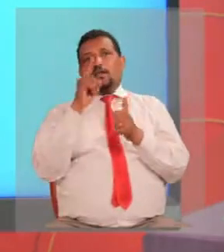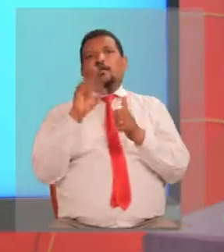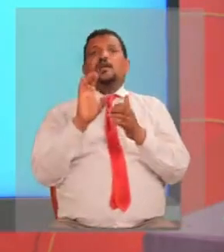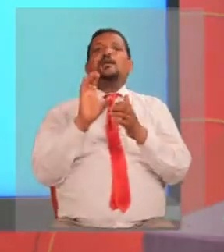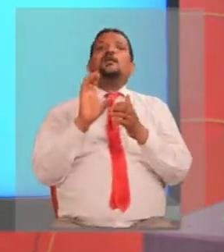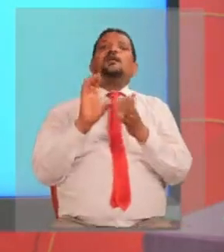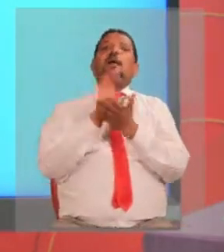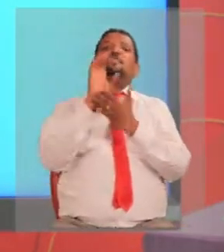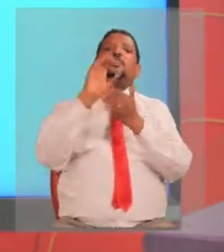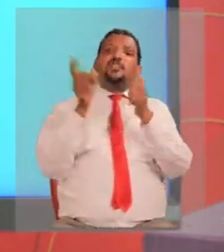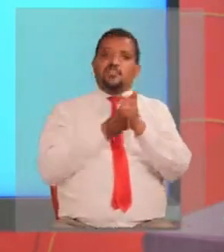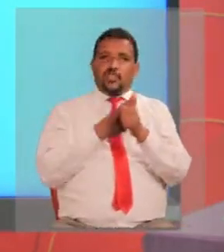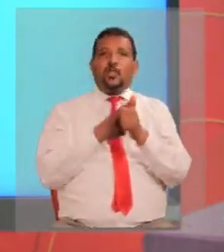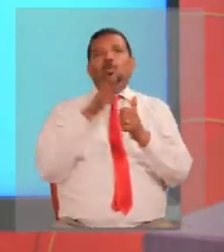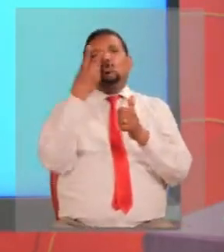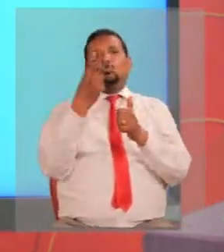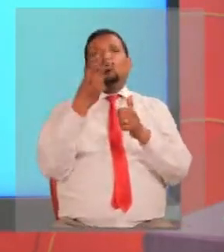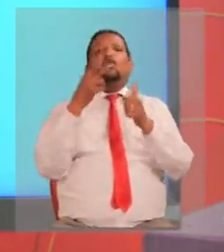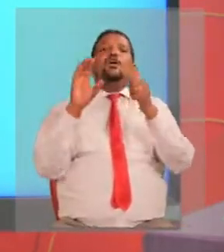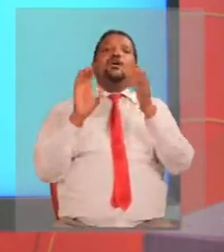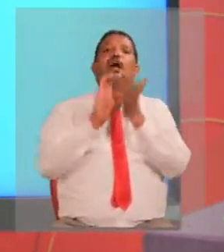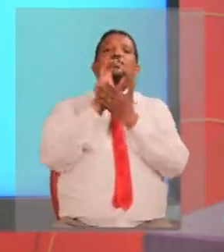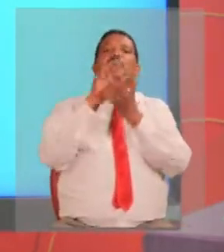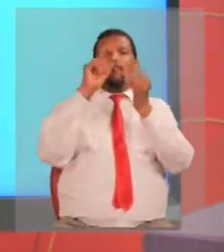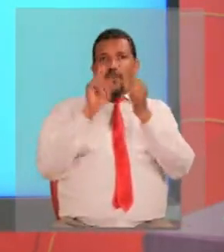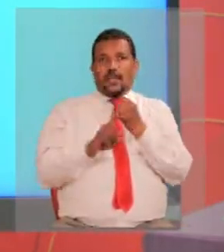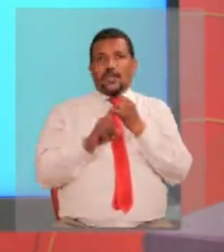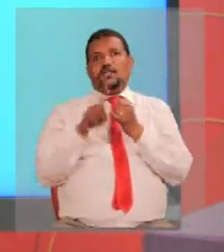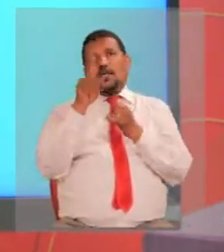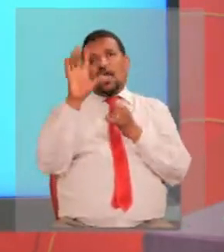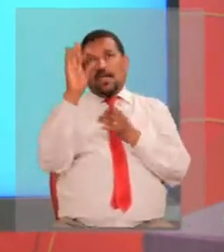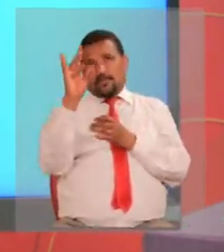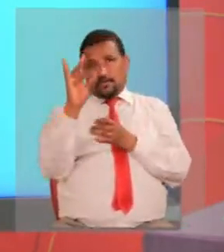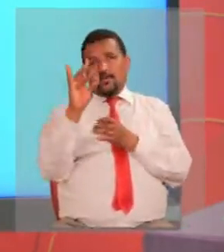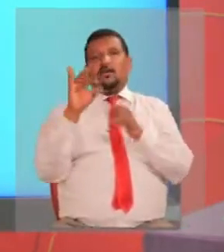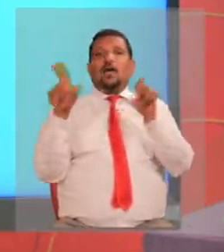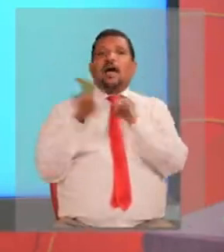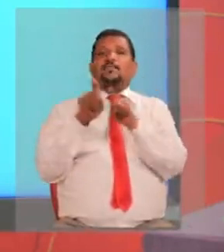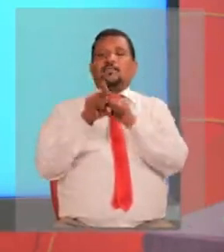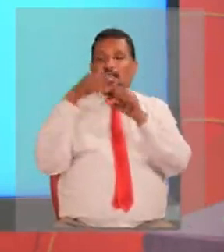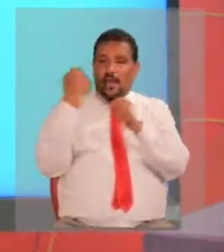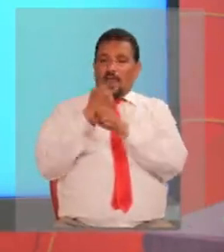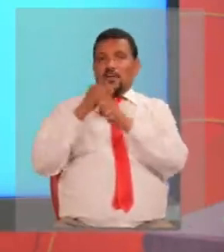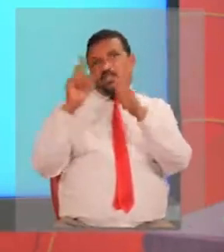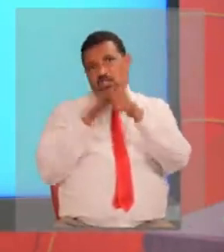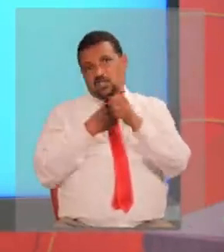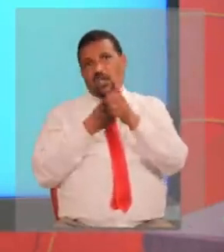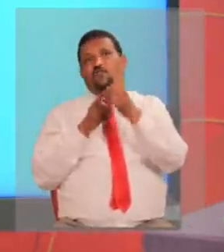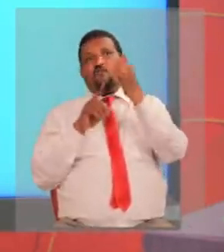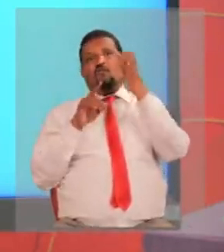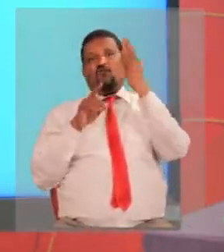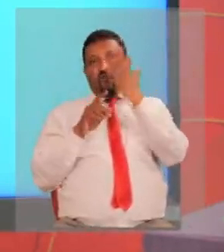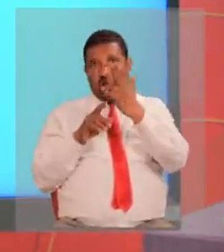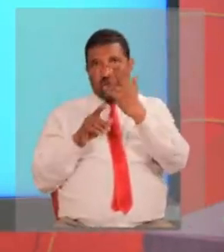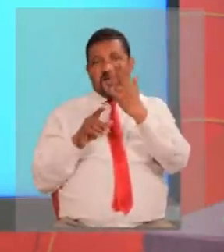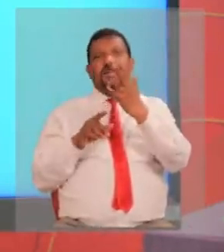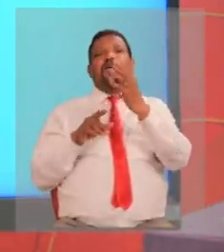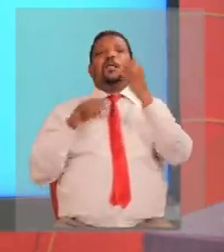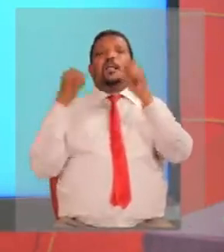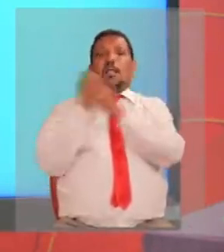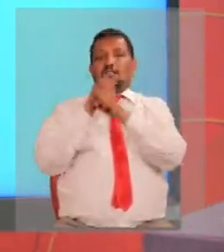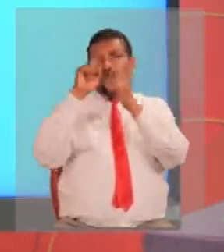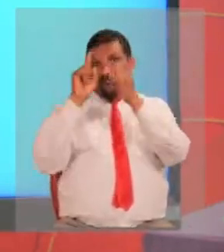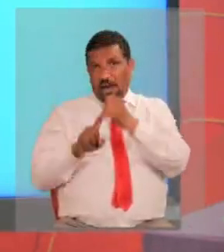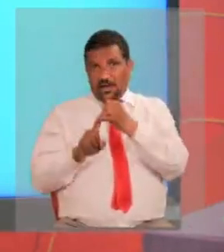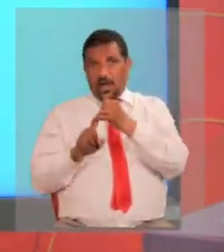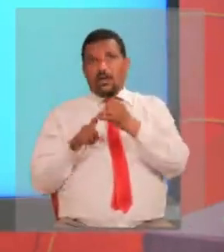and this 2 as capital final. Let's take this 8 as labor initial and this 5 as labor final.